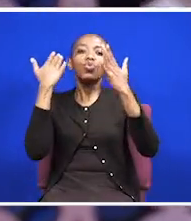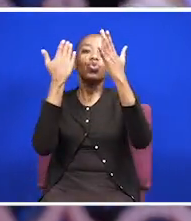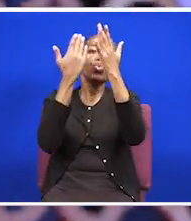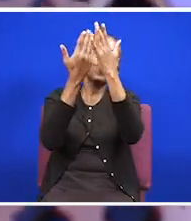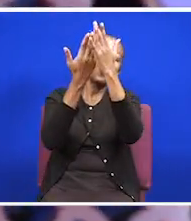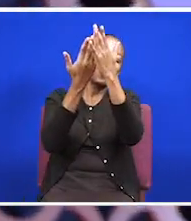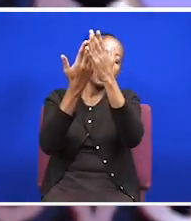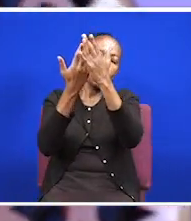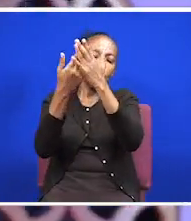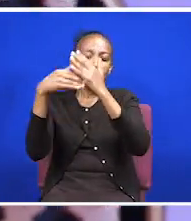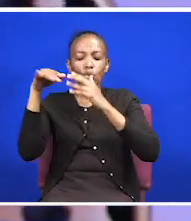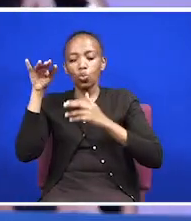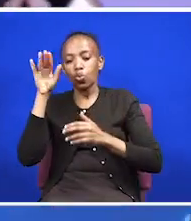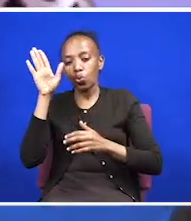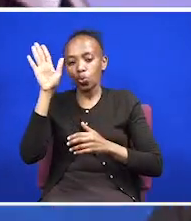nashukuru.